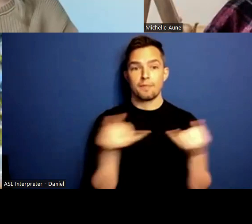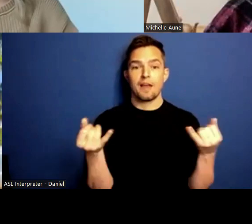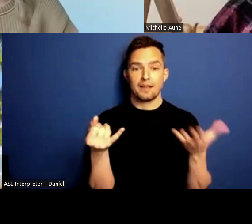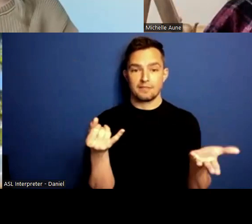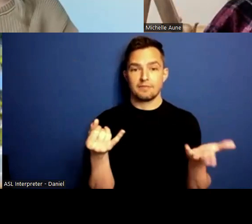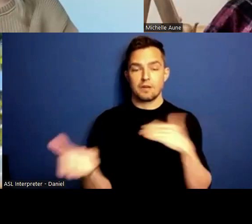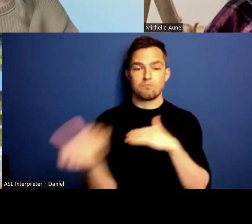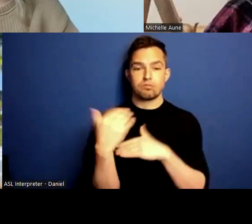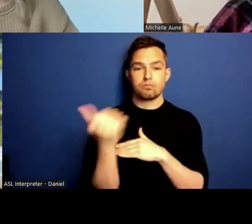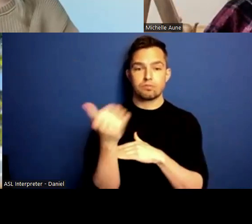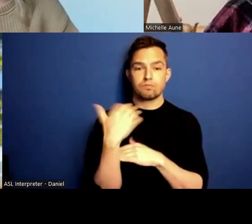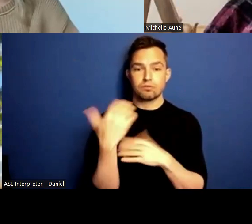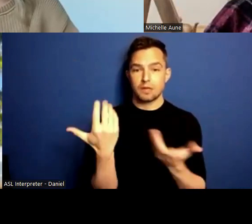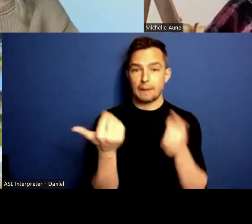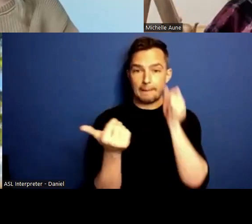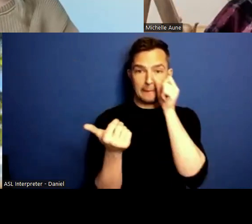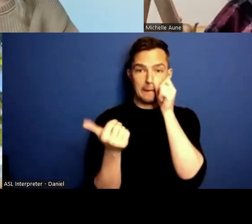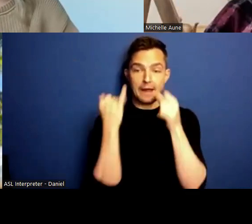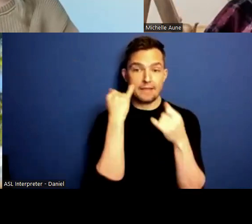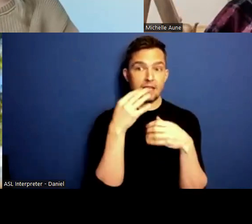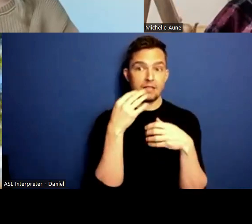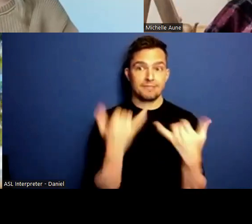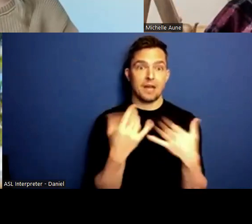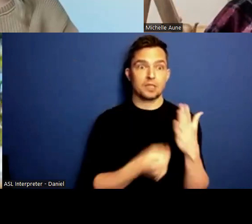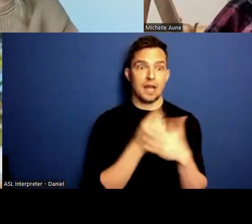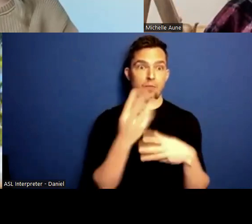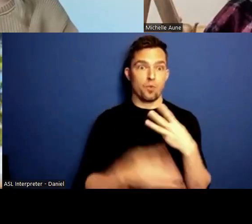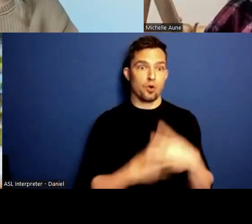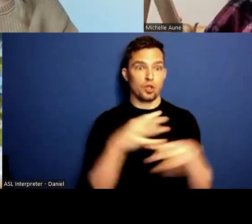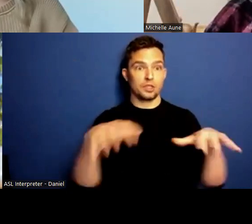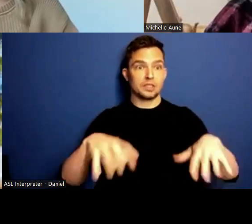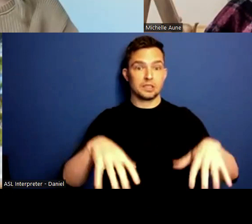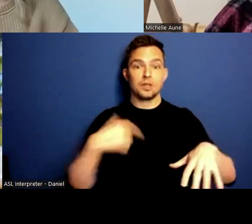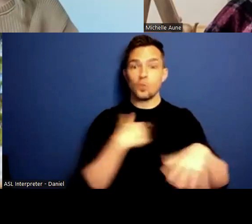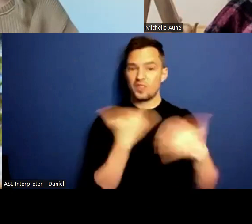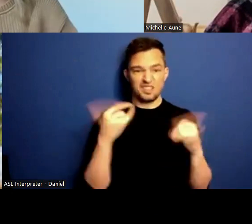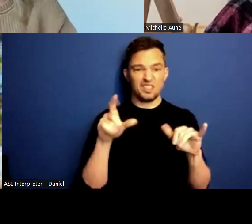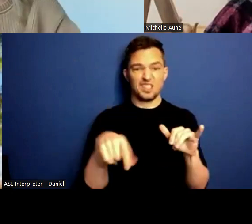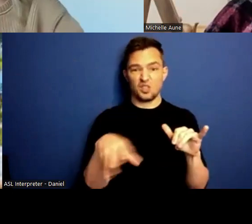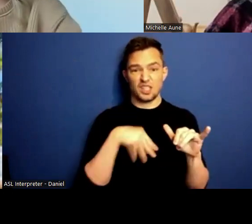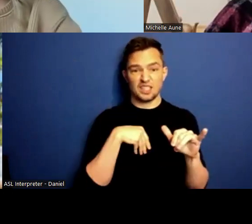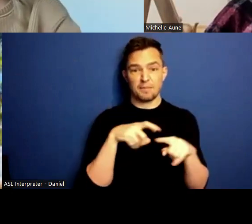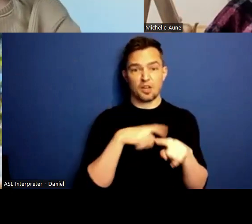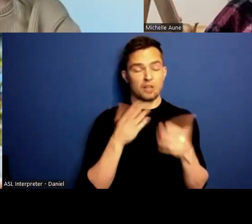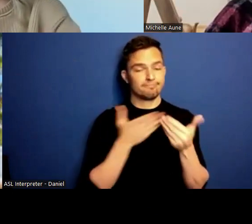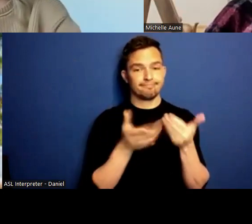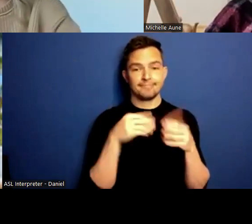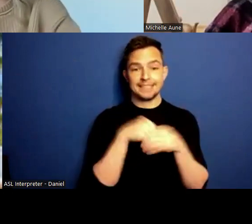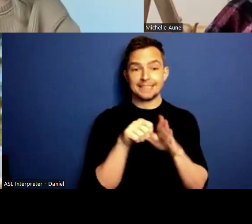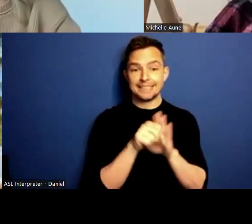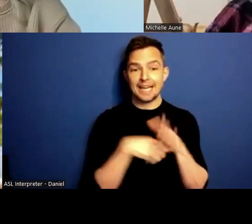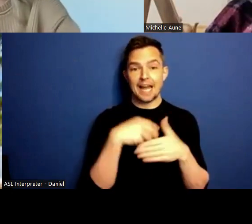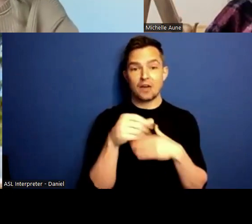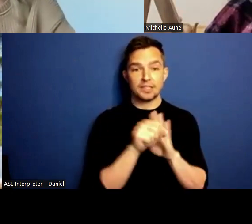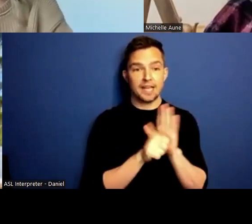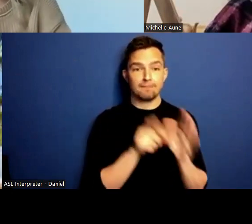I think that in the world today that we're living in right now, we still need to take those callers, whether they're in state or out of